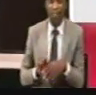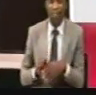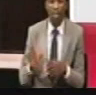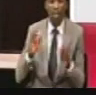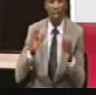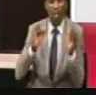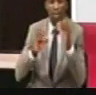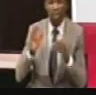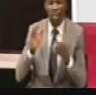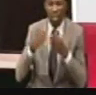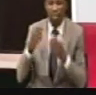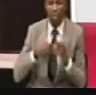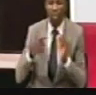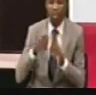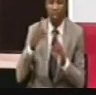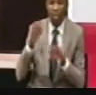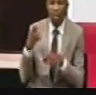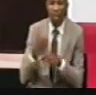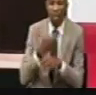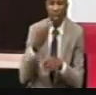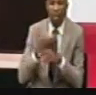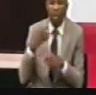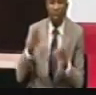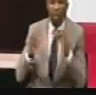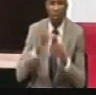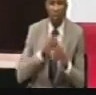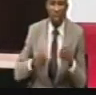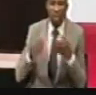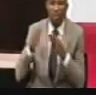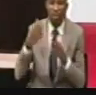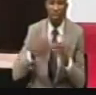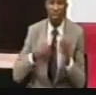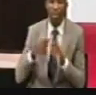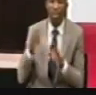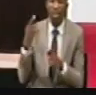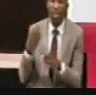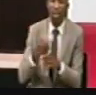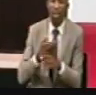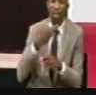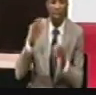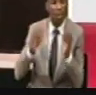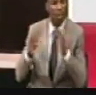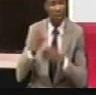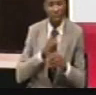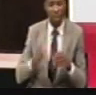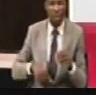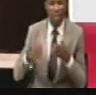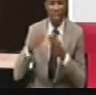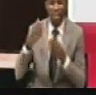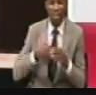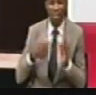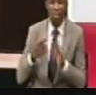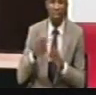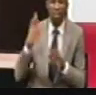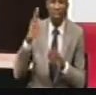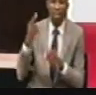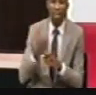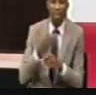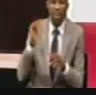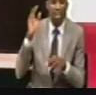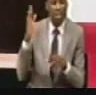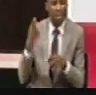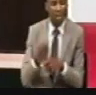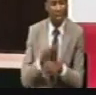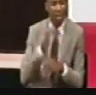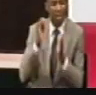is higher than mine, the rock that is higher than mine. Oh, Lord, lead me to the rock. Oh, Lord, lead me to